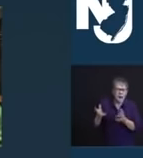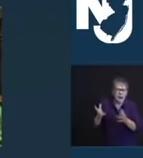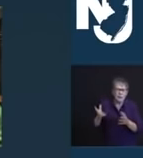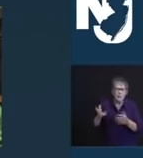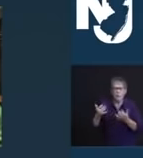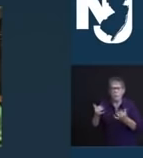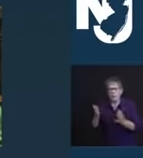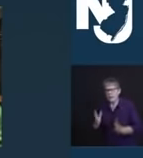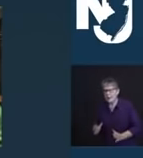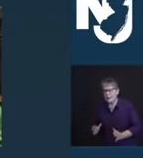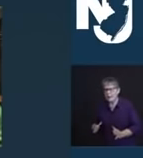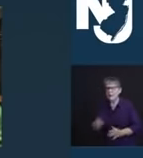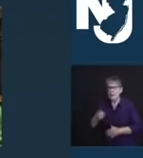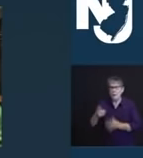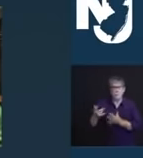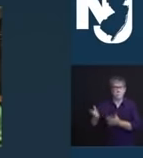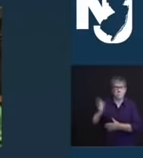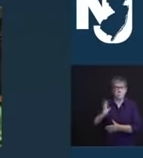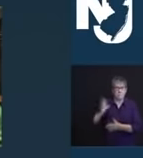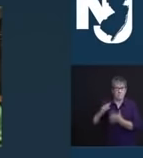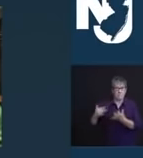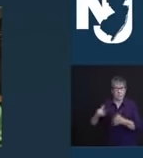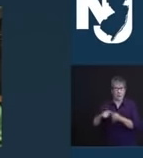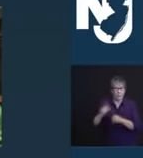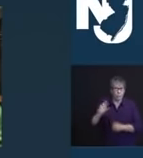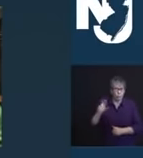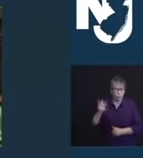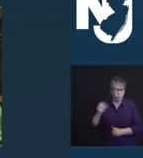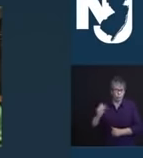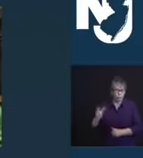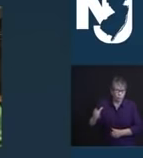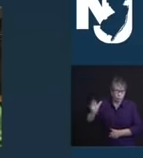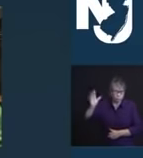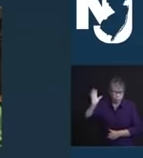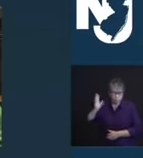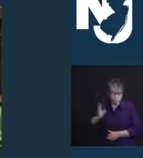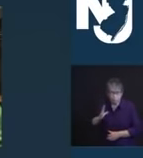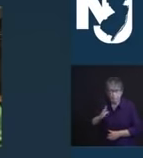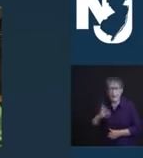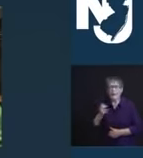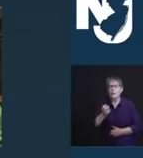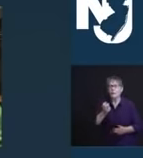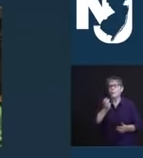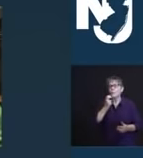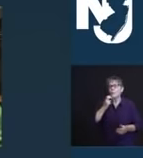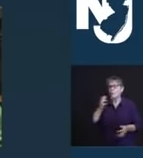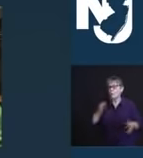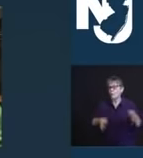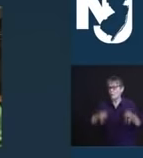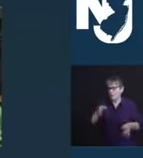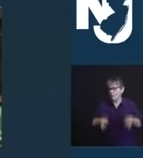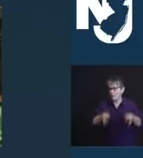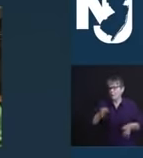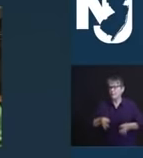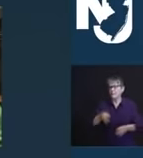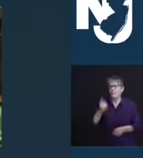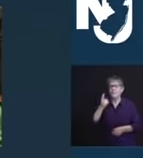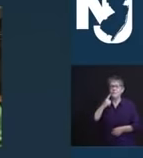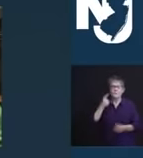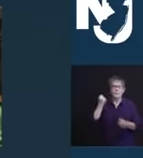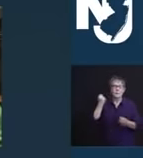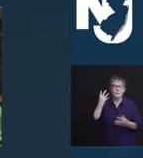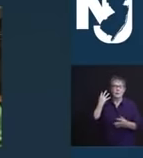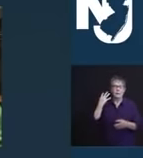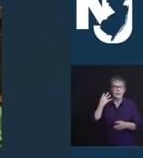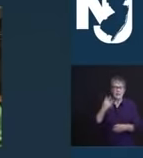Rutgers. He refereed throughout South Jersey for more than 30 years, showing his passion for the game and using it to teach younger players